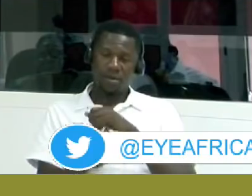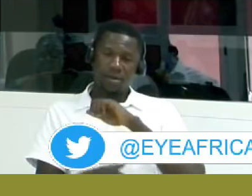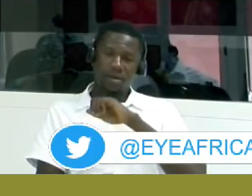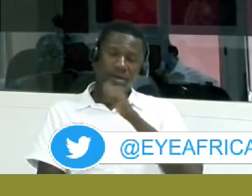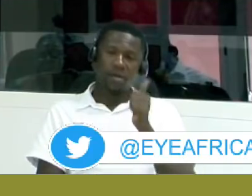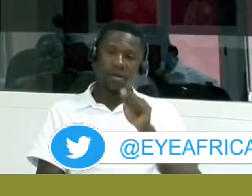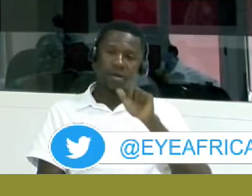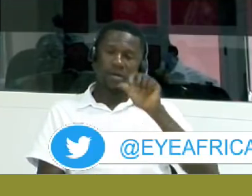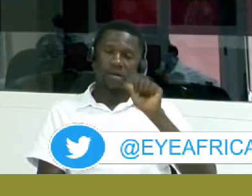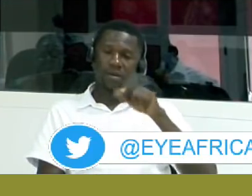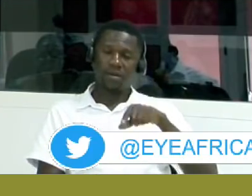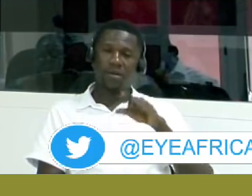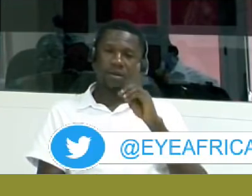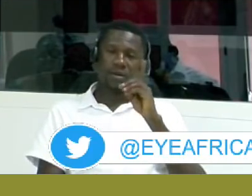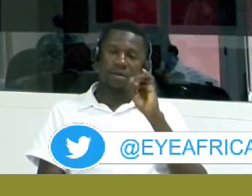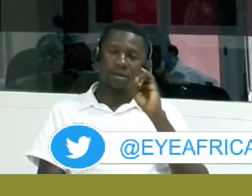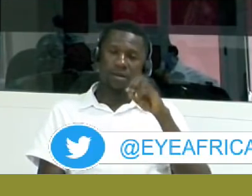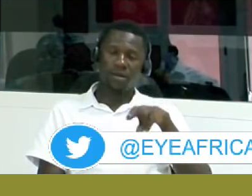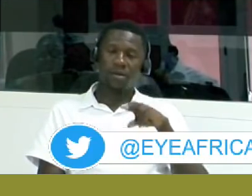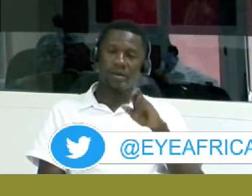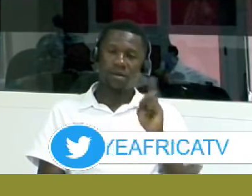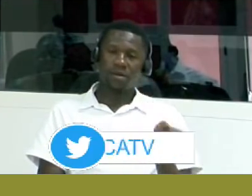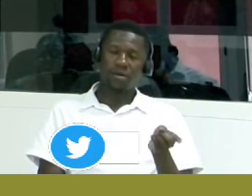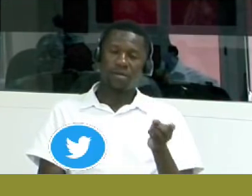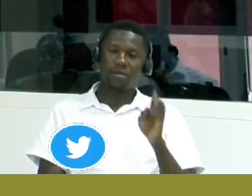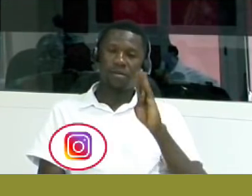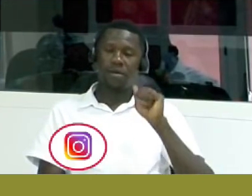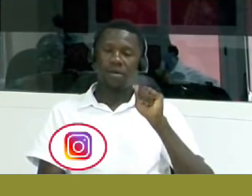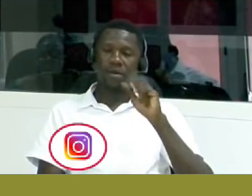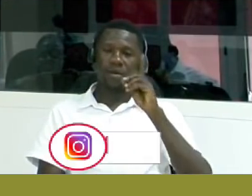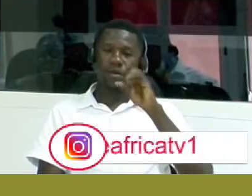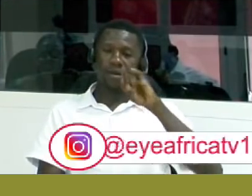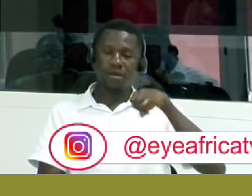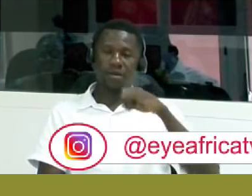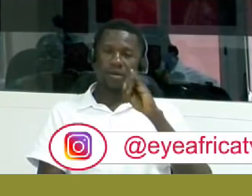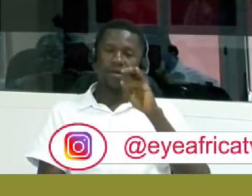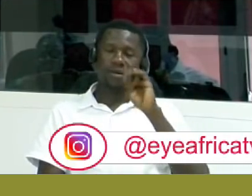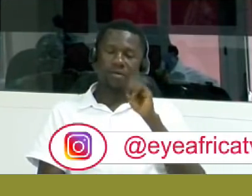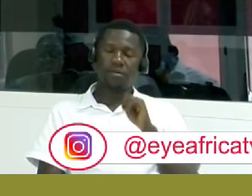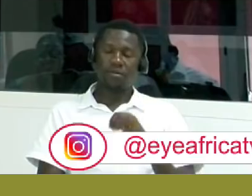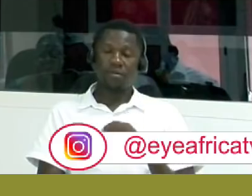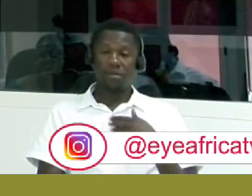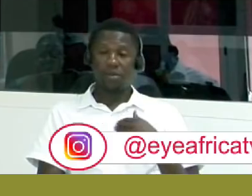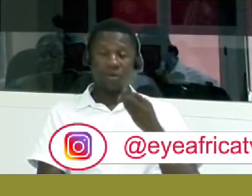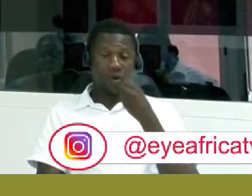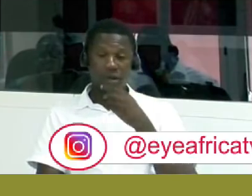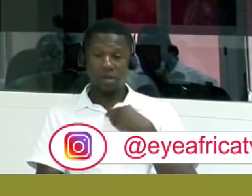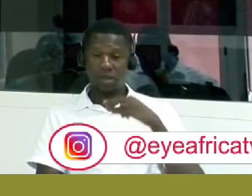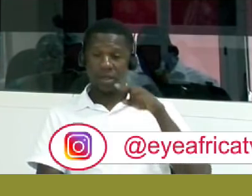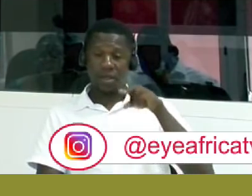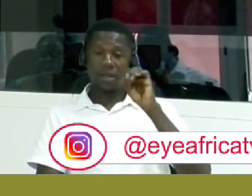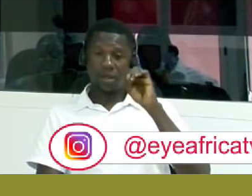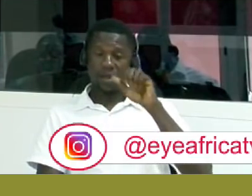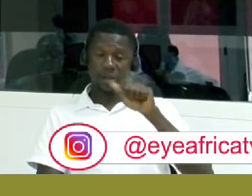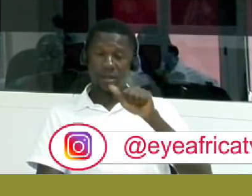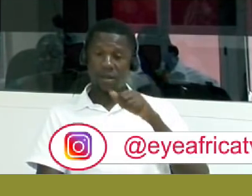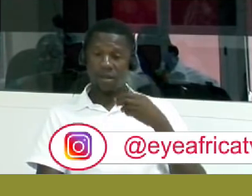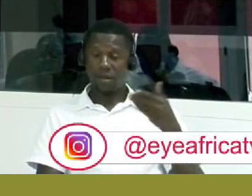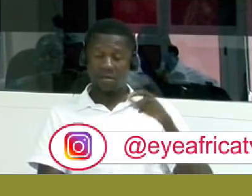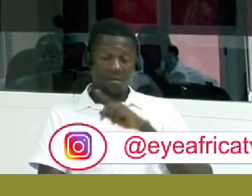Baji. The minister was there, but to say that I had people from NIA, they may have come, but not on my invitation